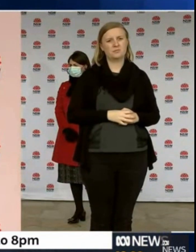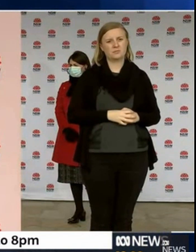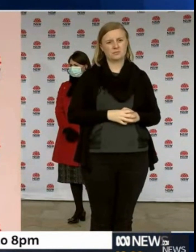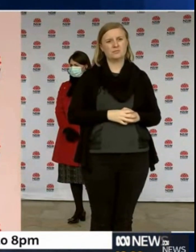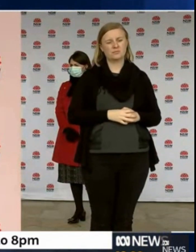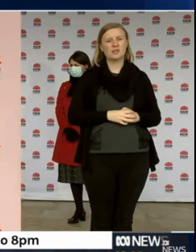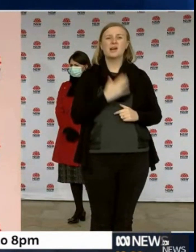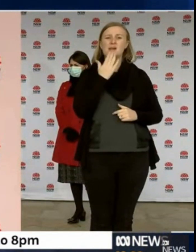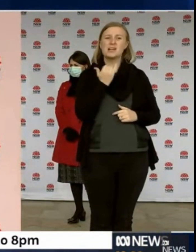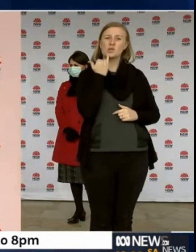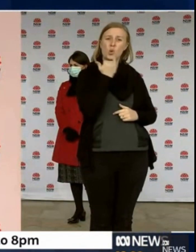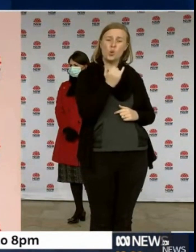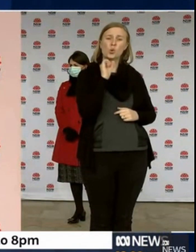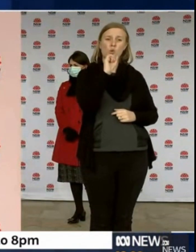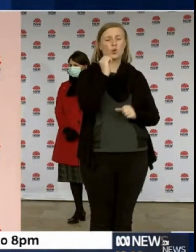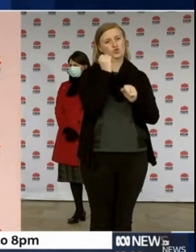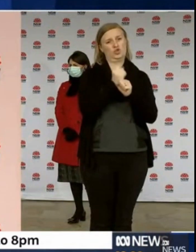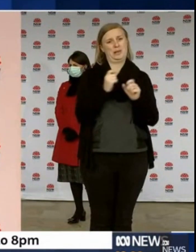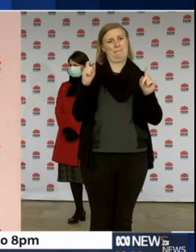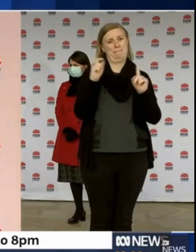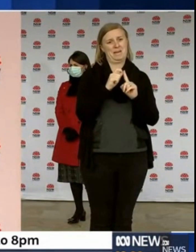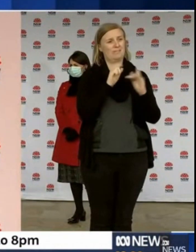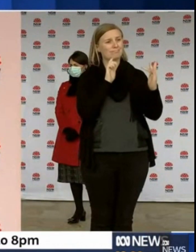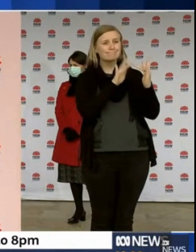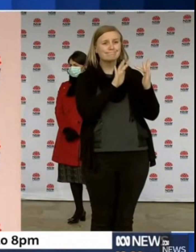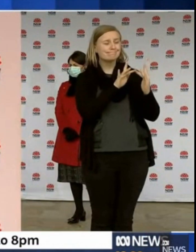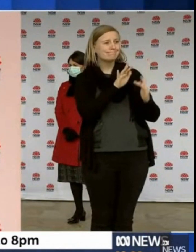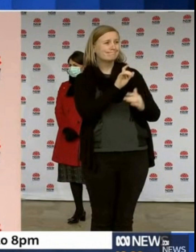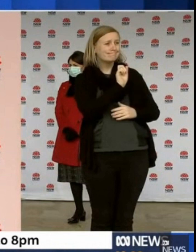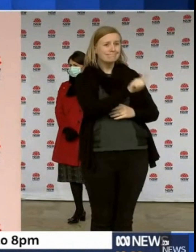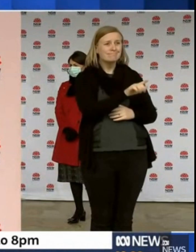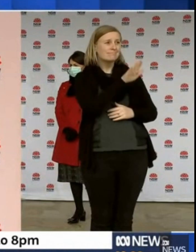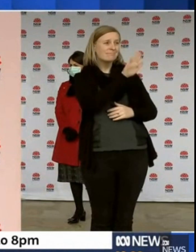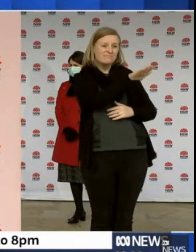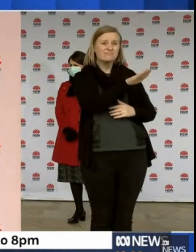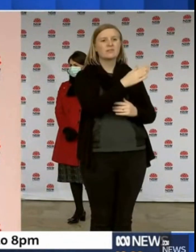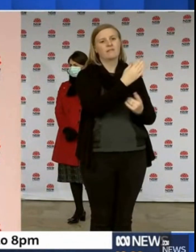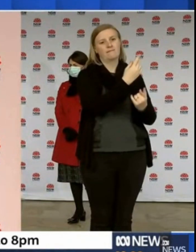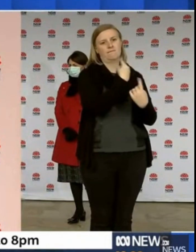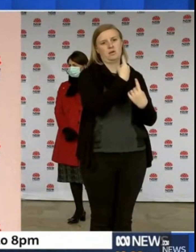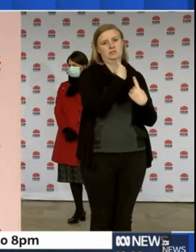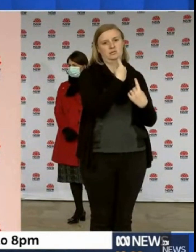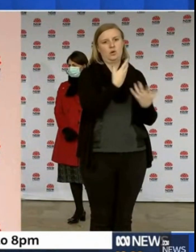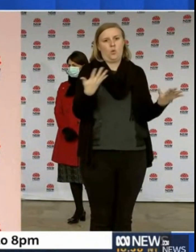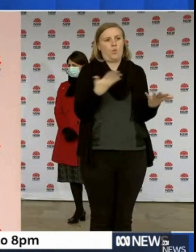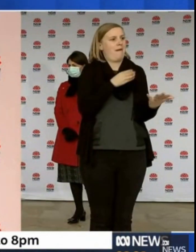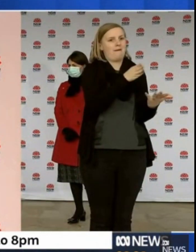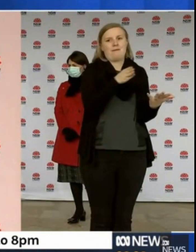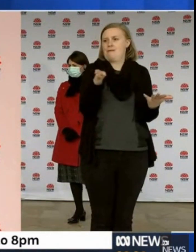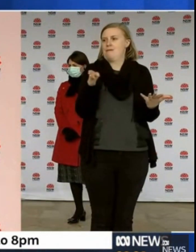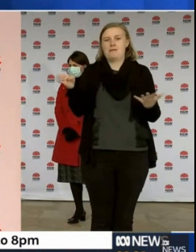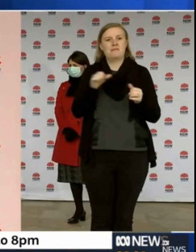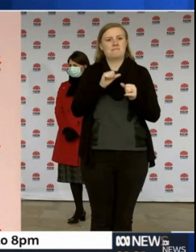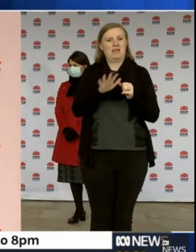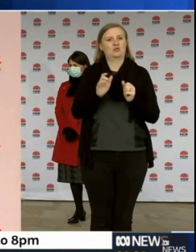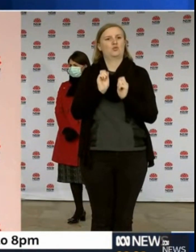general practitioner by the phone, and he or she could give you advice about what's the best